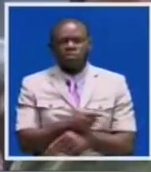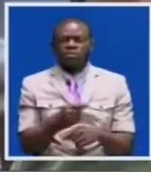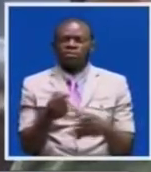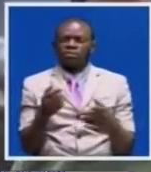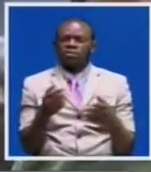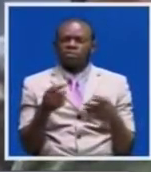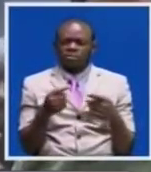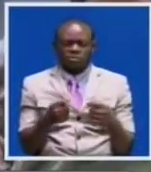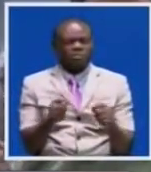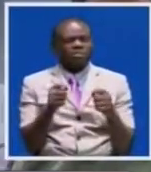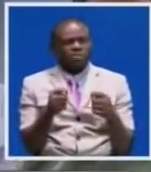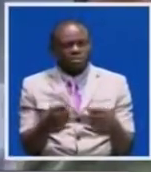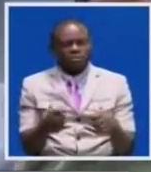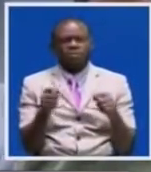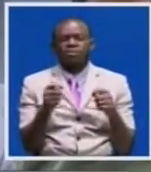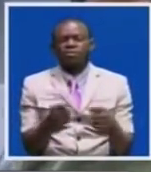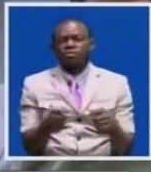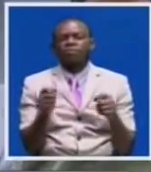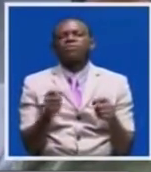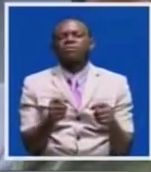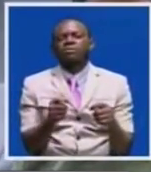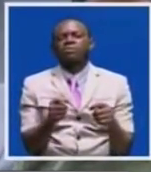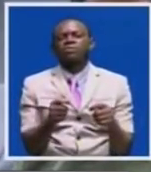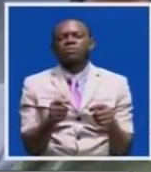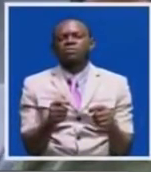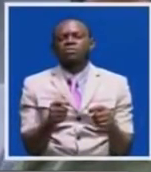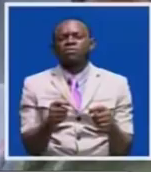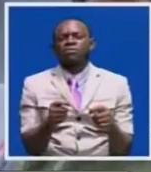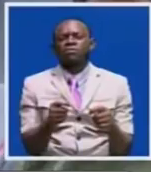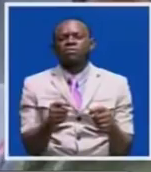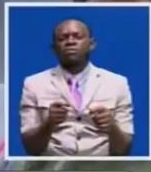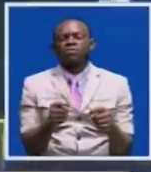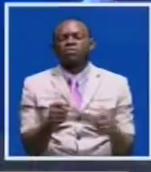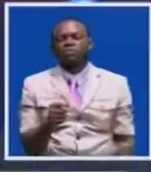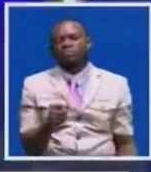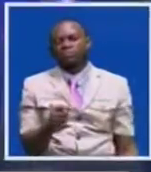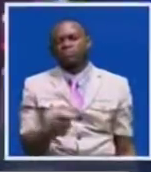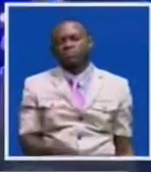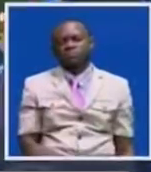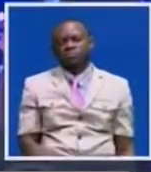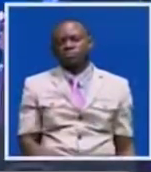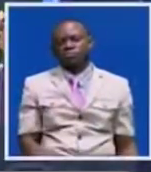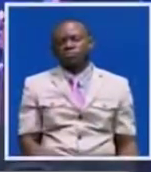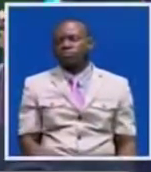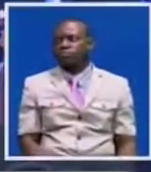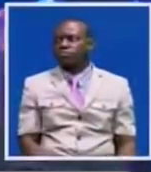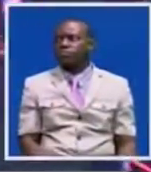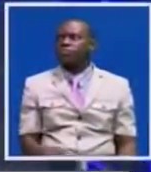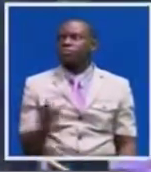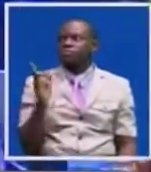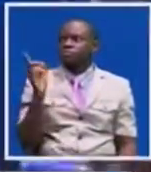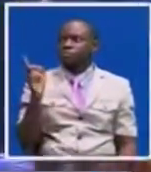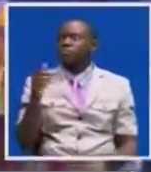is building a brighter future we all desire. The ceremony was characterized by